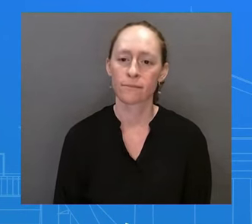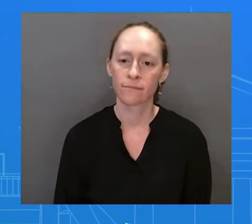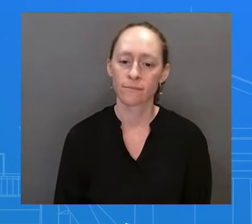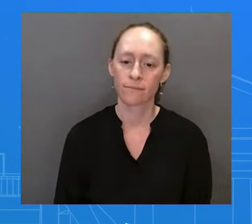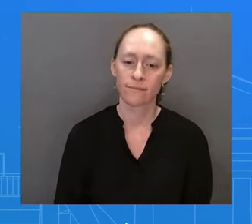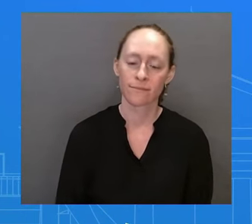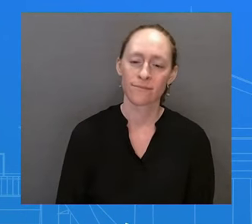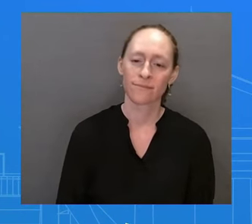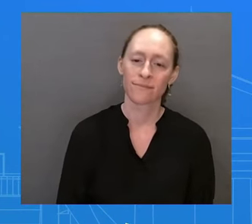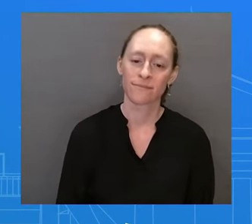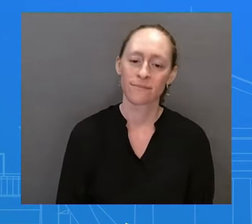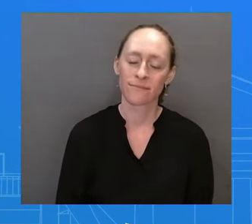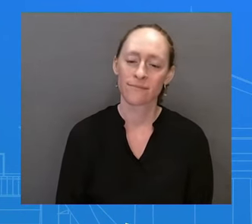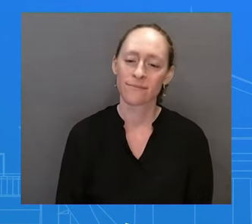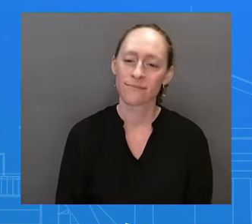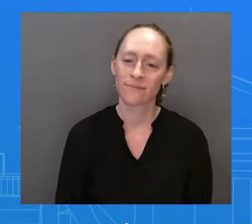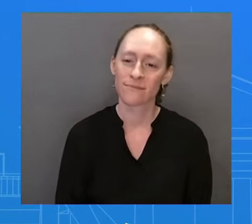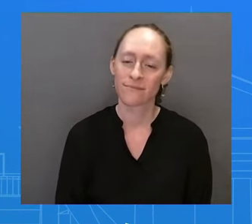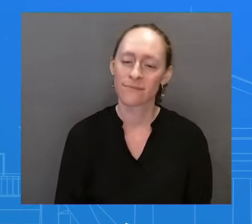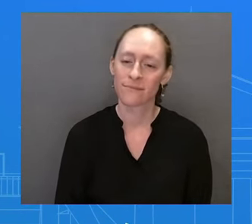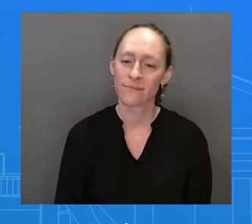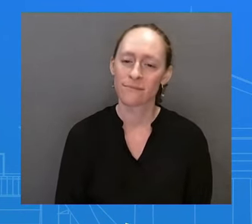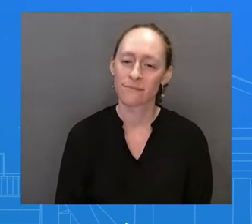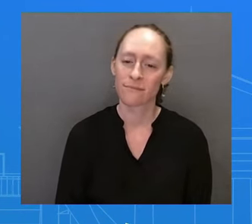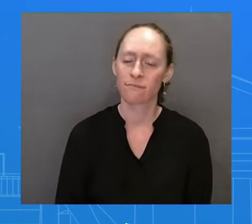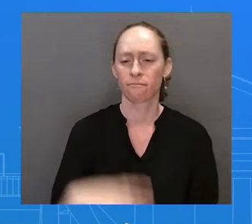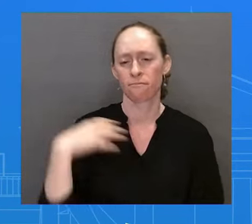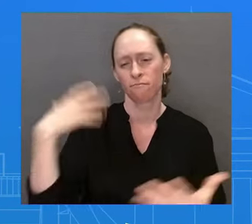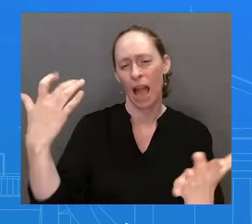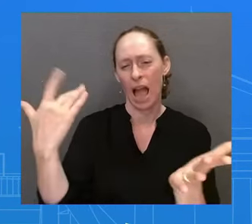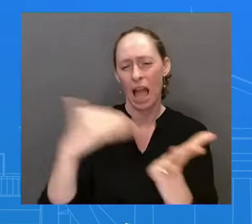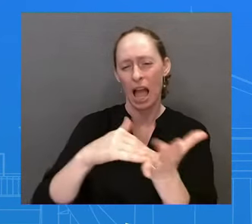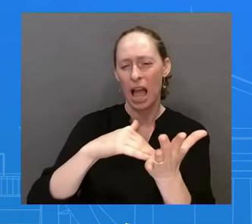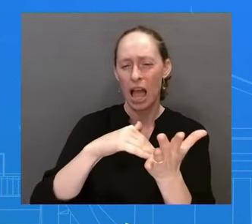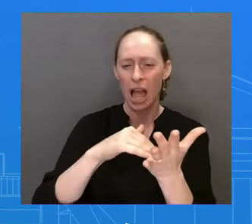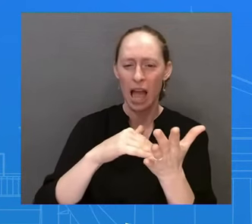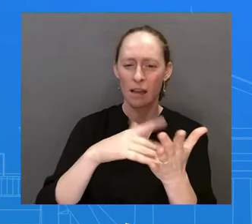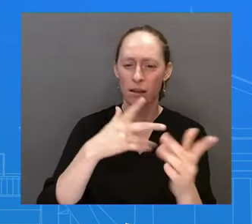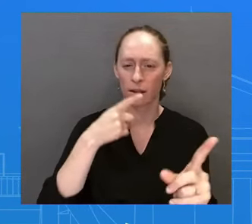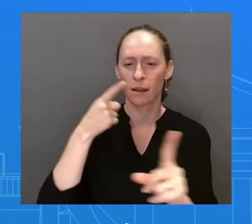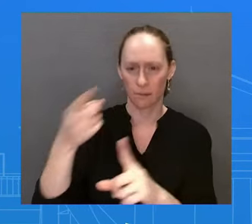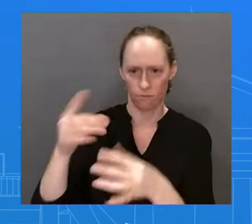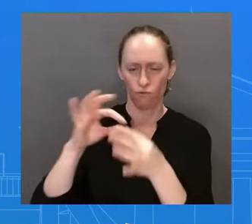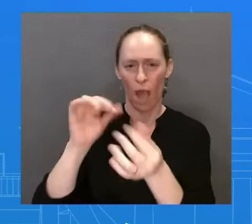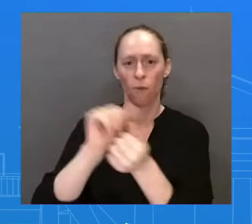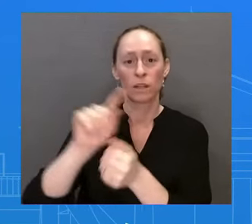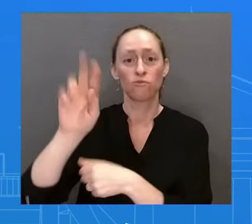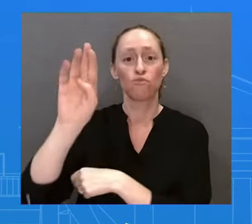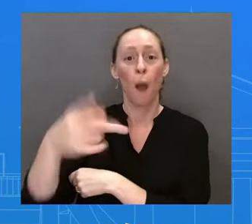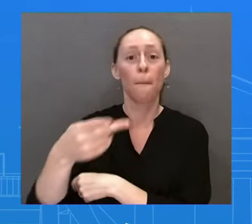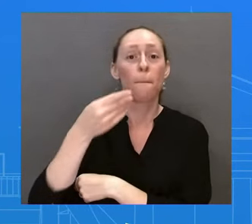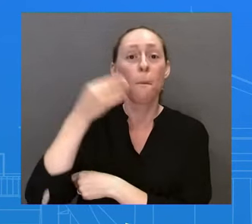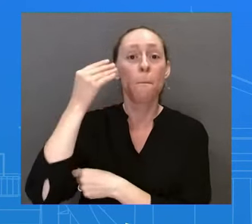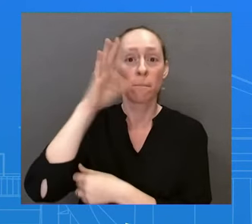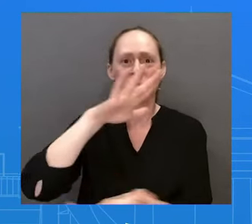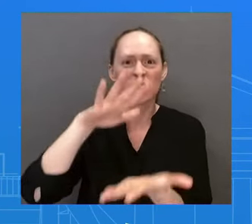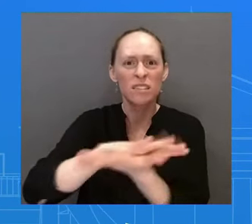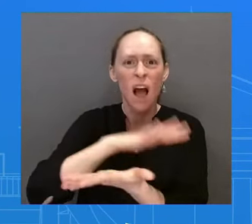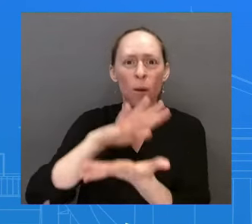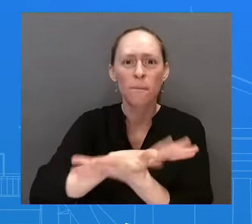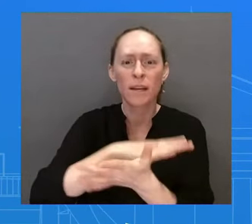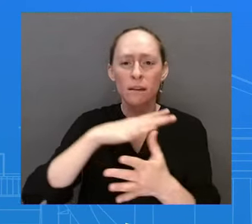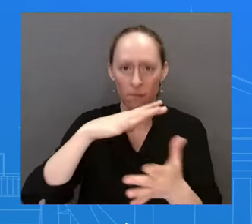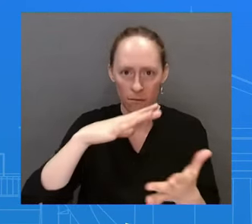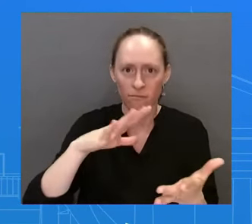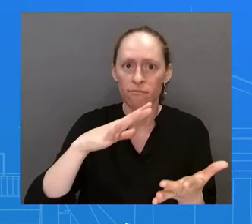I want to take another stab with the Mar-a-Lago documents. Given that we've seen images that some of them had put the Five Eyes